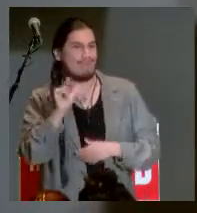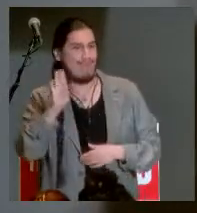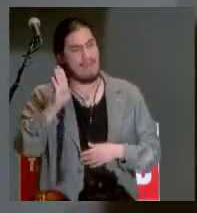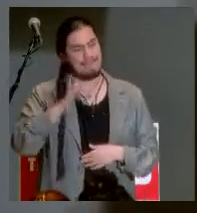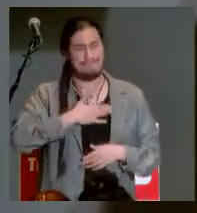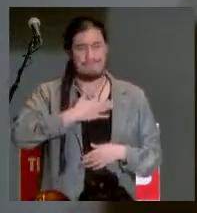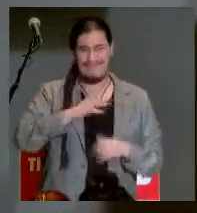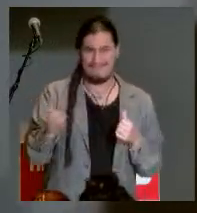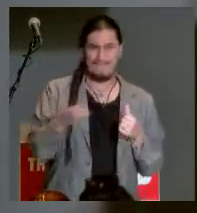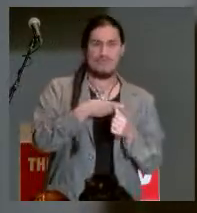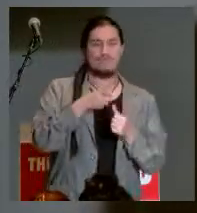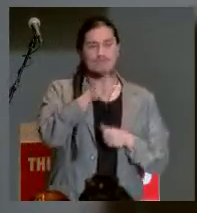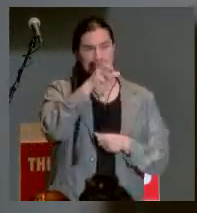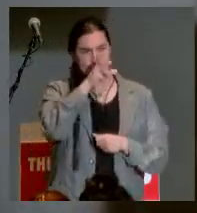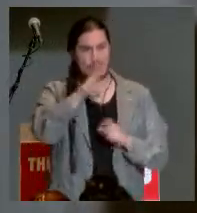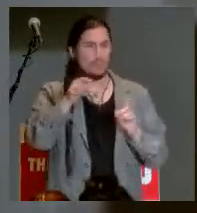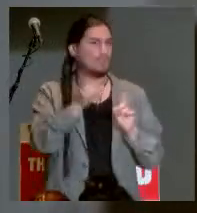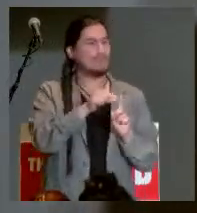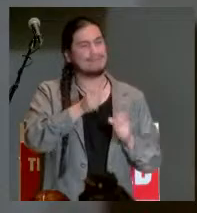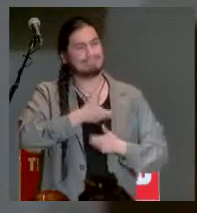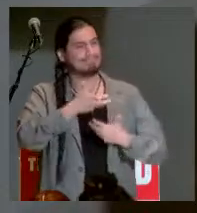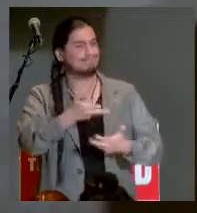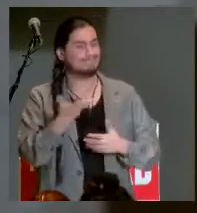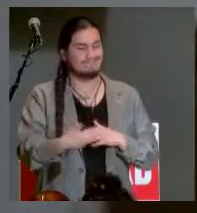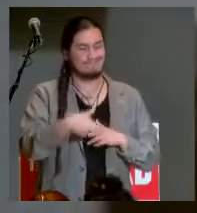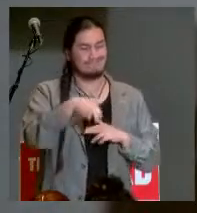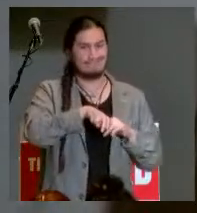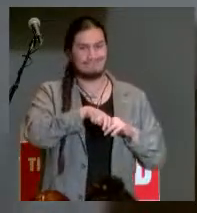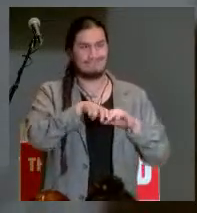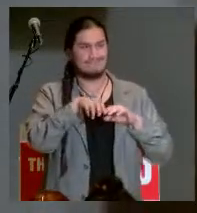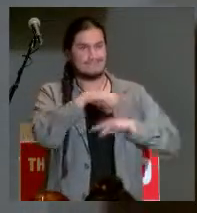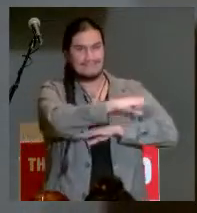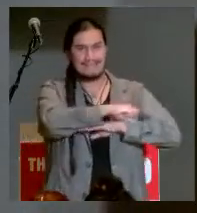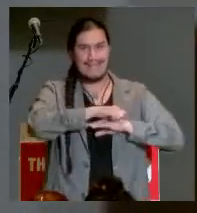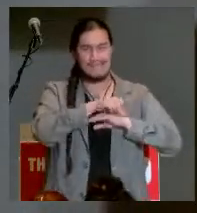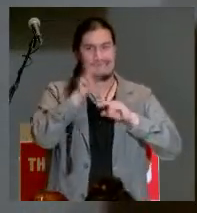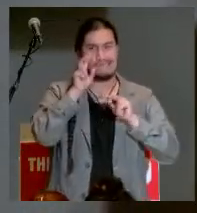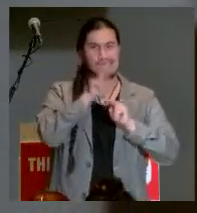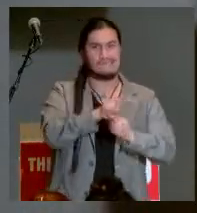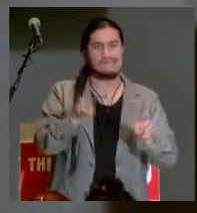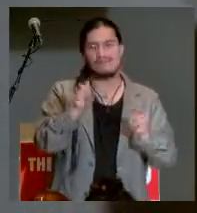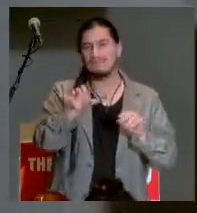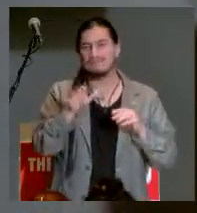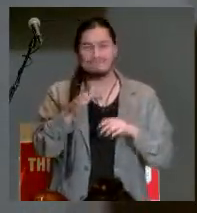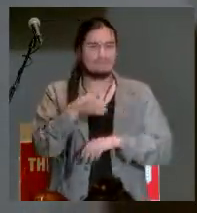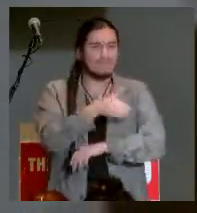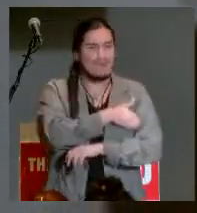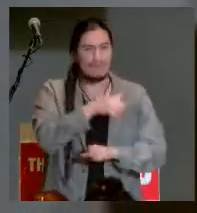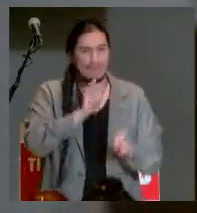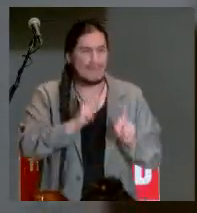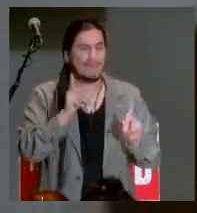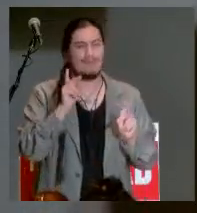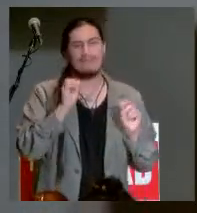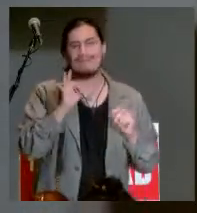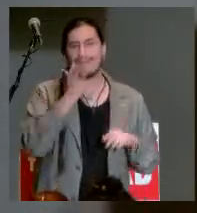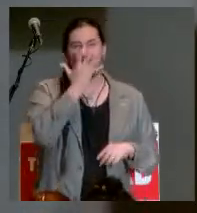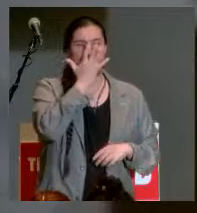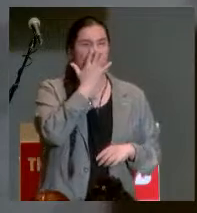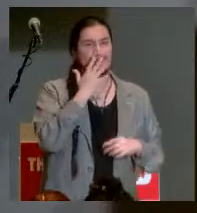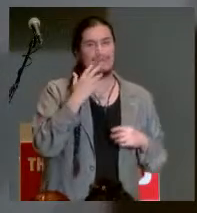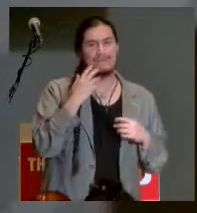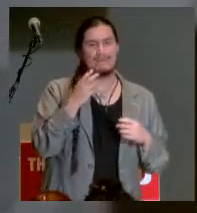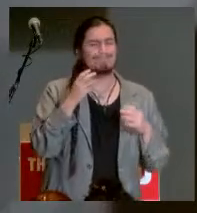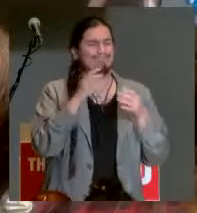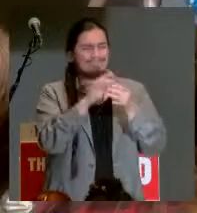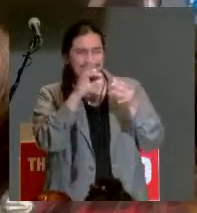first like spoken word experience. I was sitting on stage looking at all of these powerful like folks of color just like spitting bars